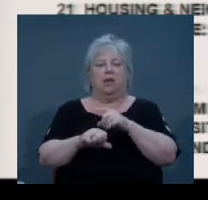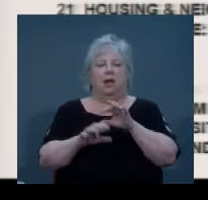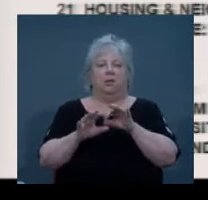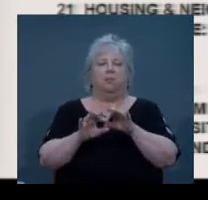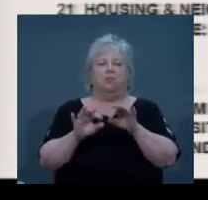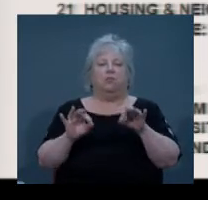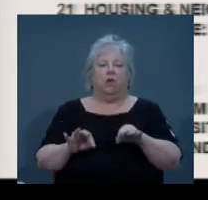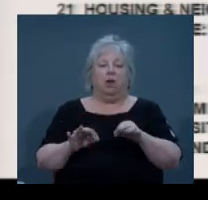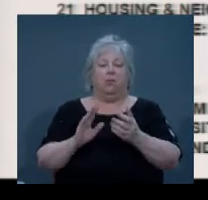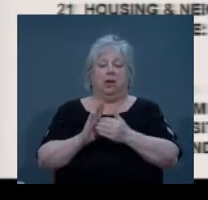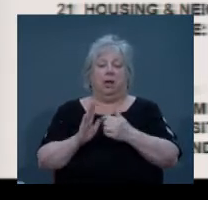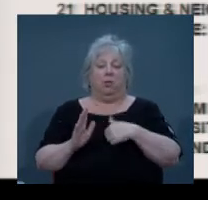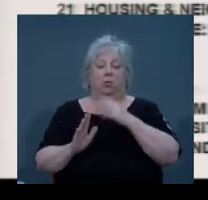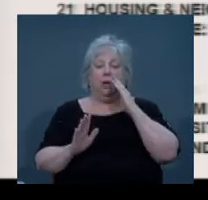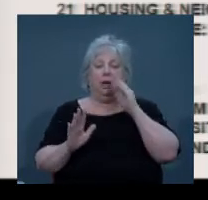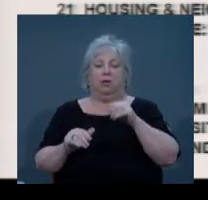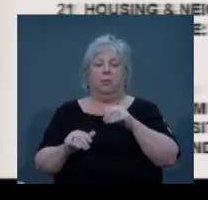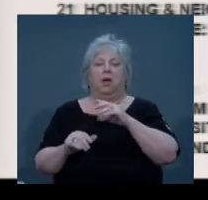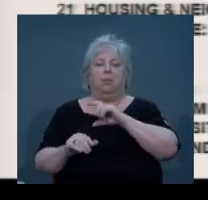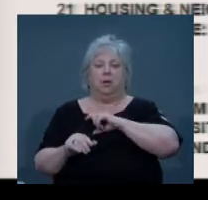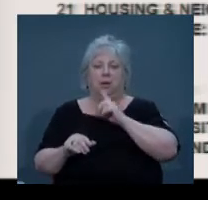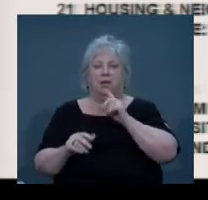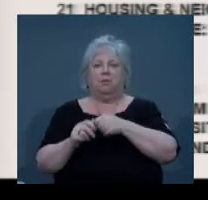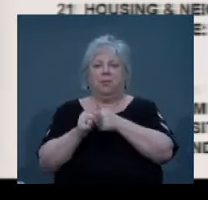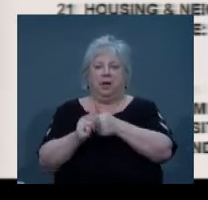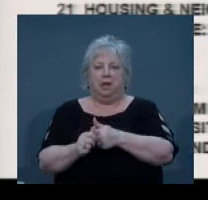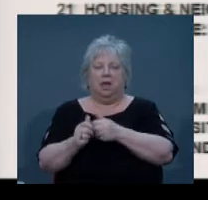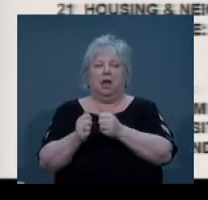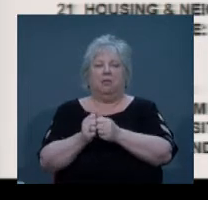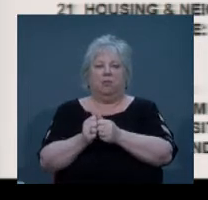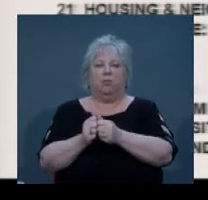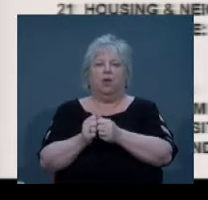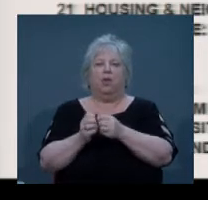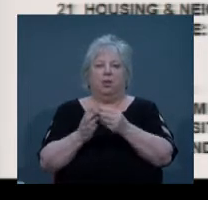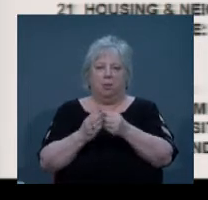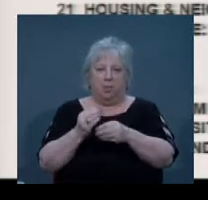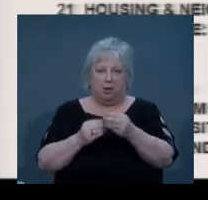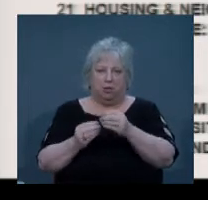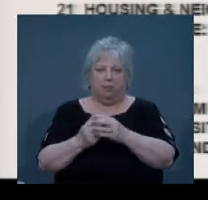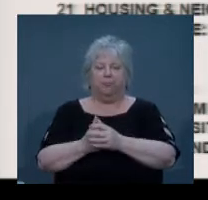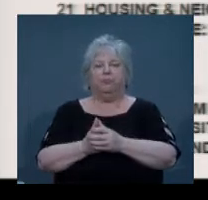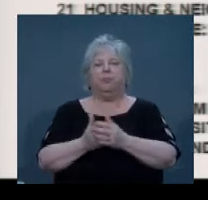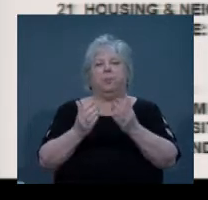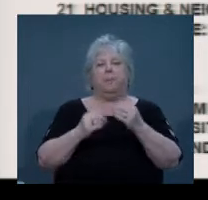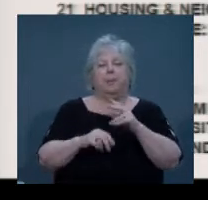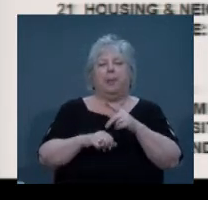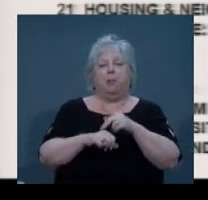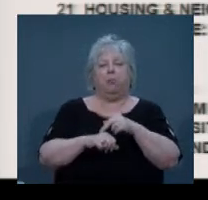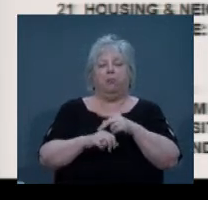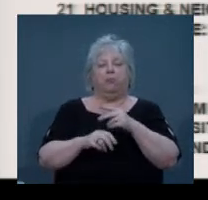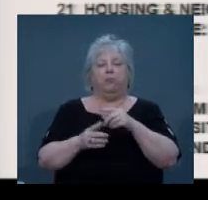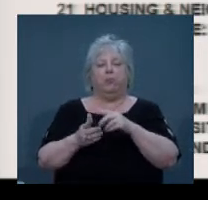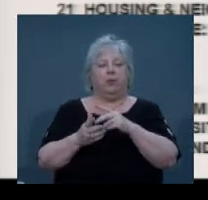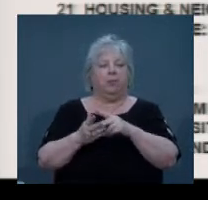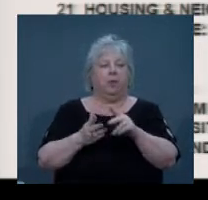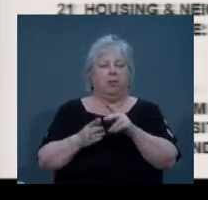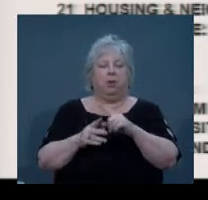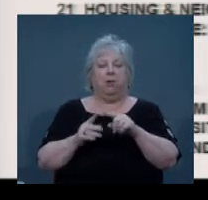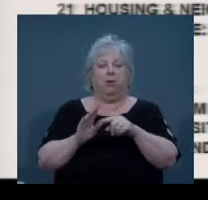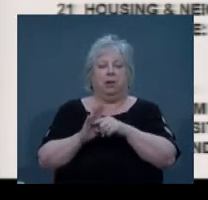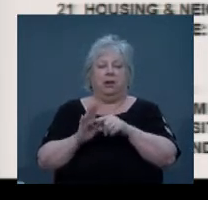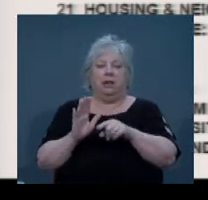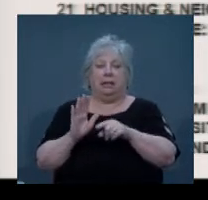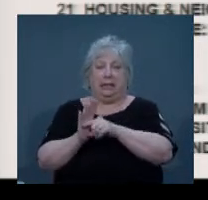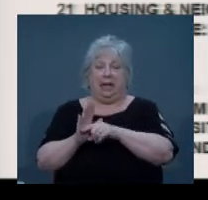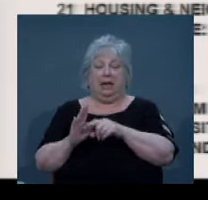expect police to be in line with budget. Principal payment on the debt, this negative variance, is